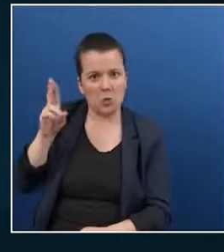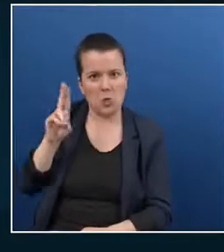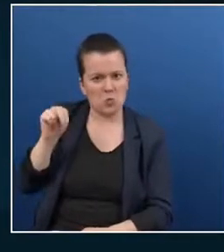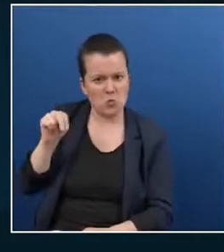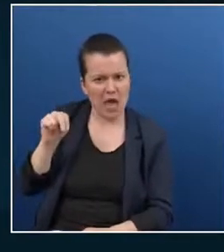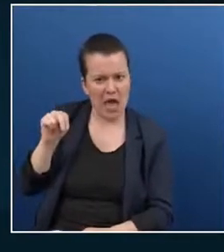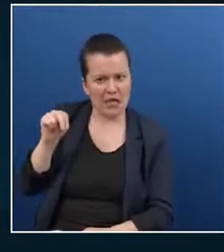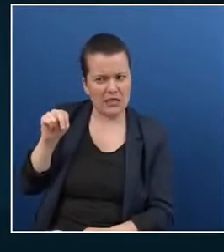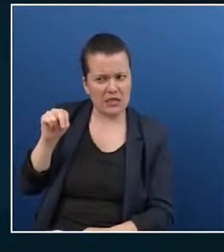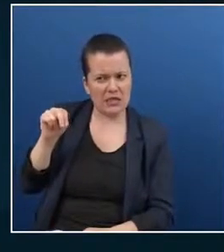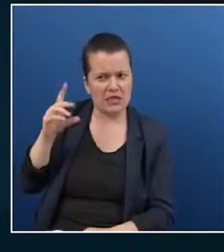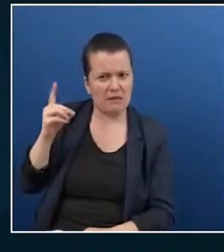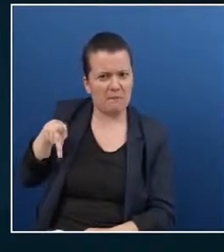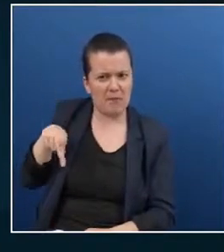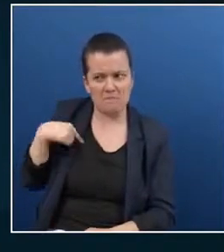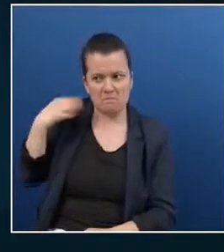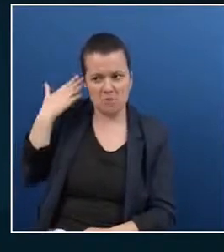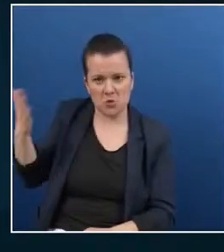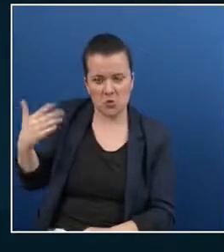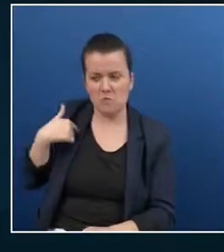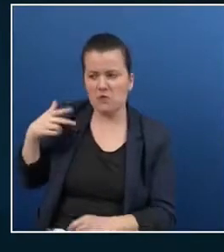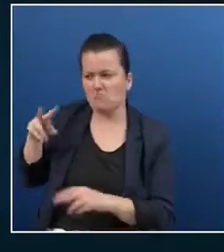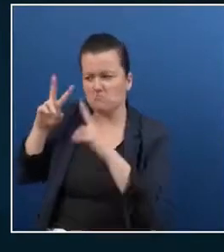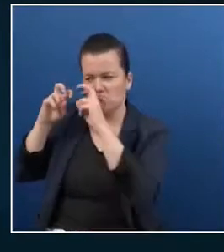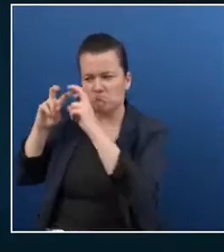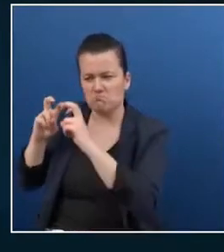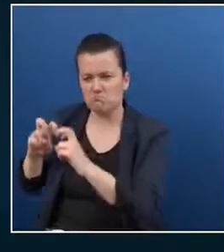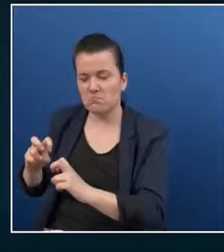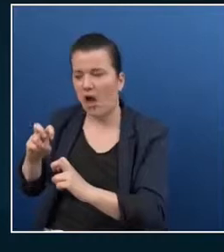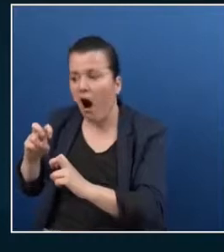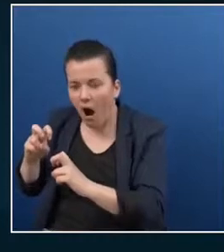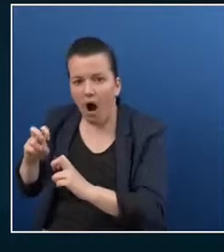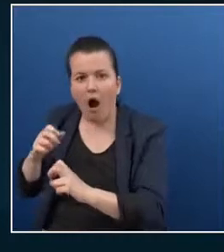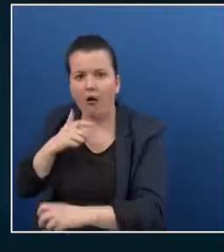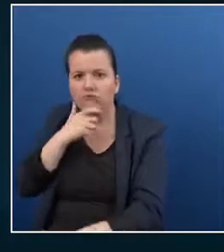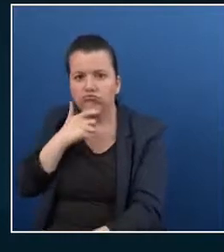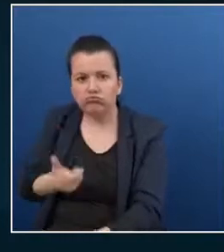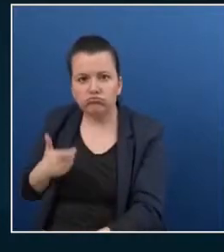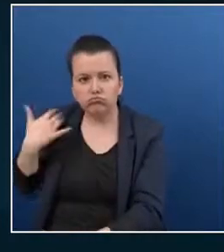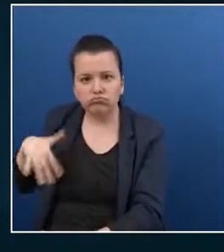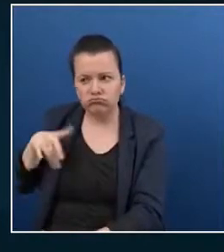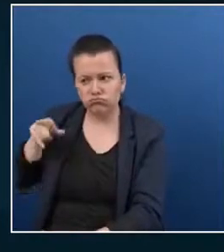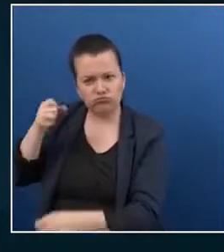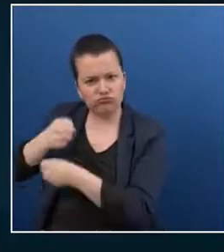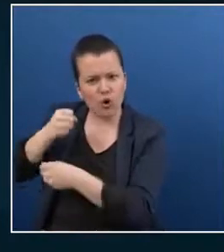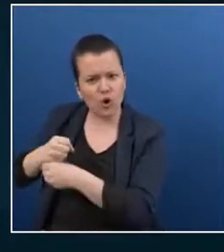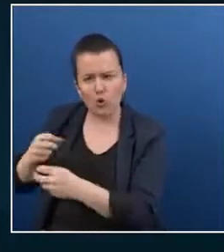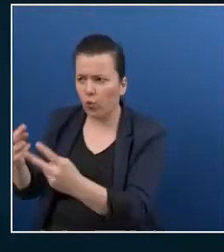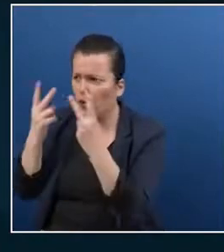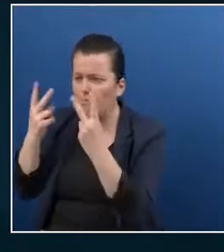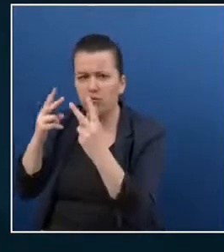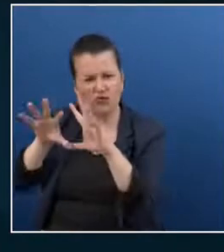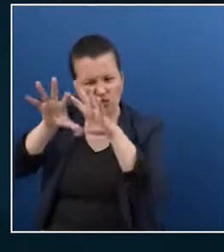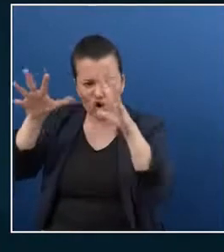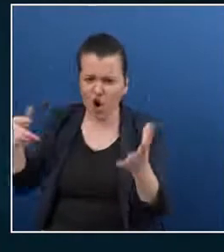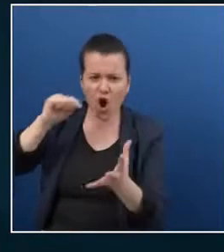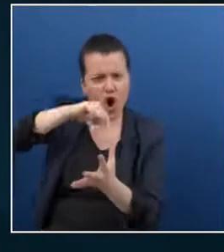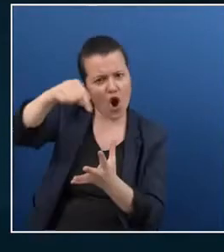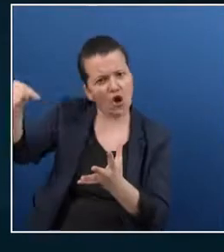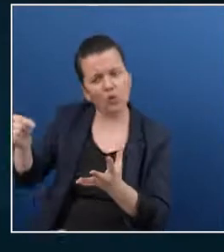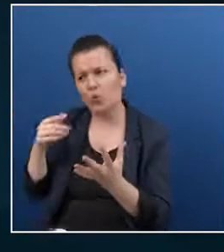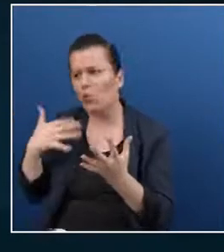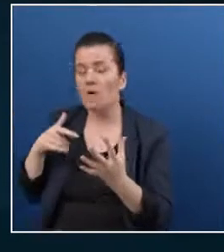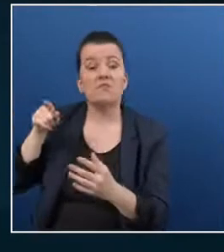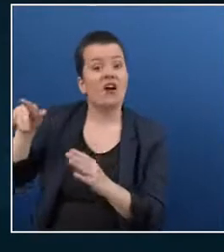I started learning about them, and they're fascinating and they do such important work around the world. And she thought, well,